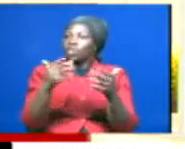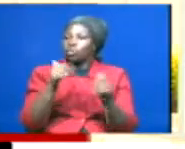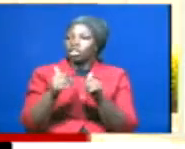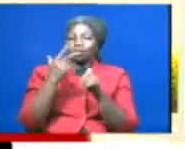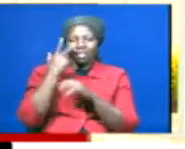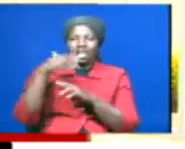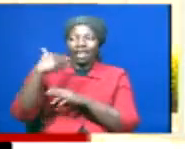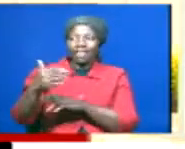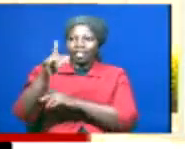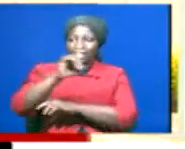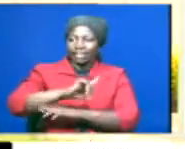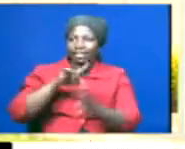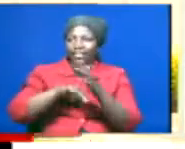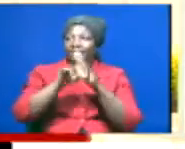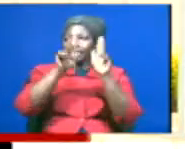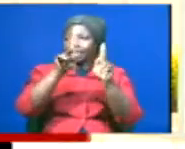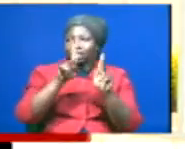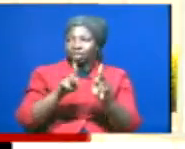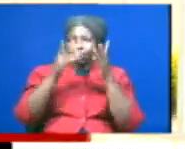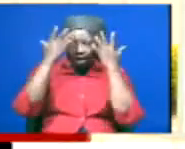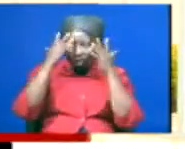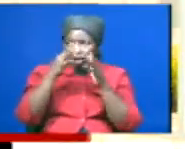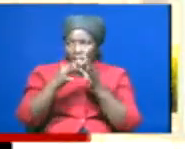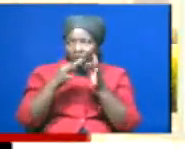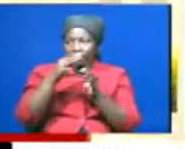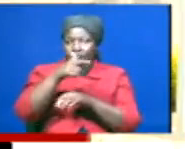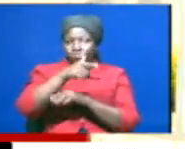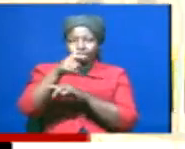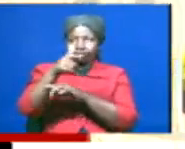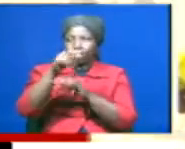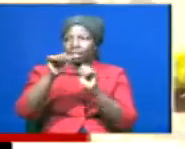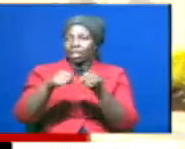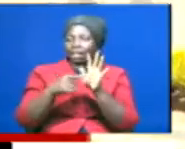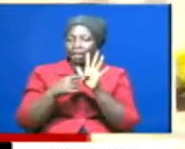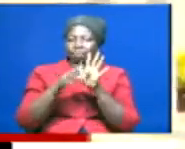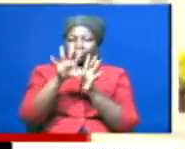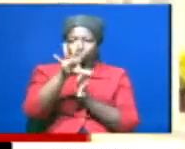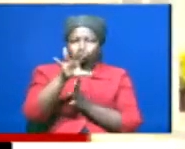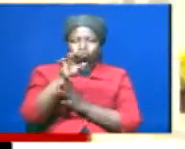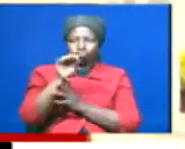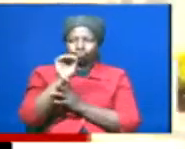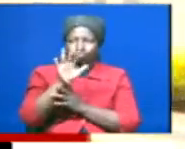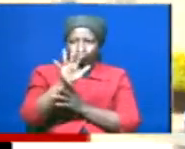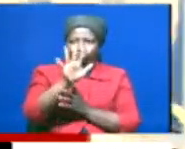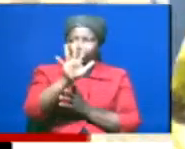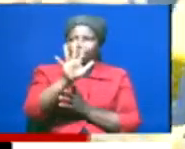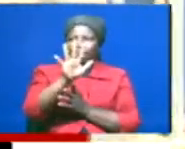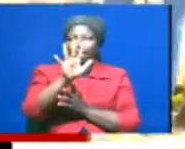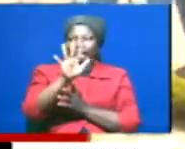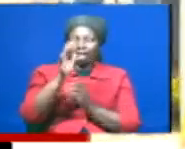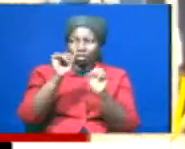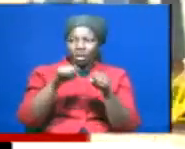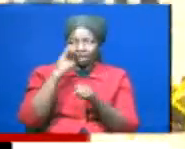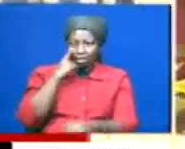here in Kisumu. I don't know if my colleague Martin Kivuti can basically zoom behind, deep behind me there. You can see that